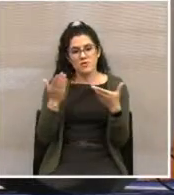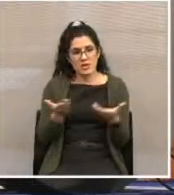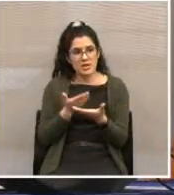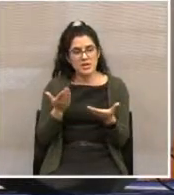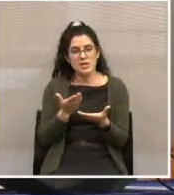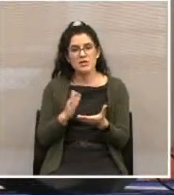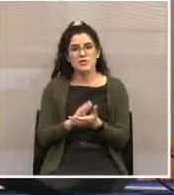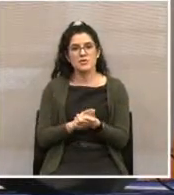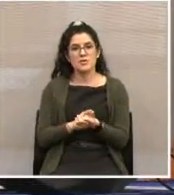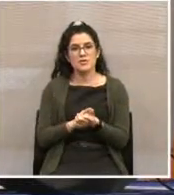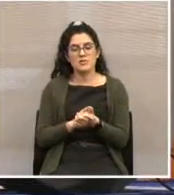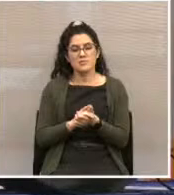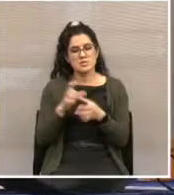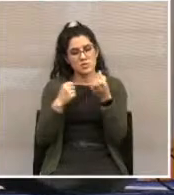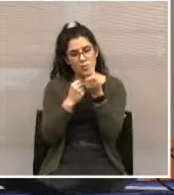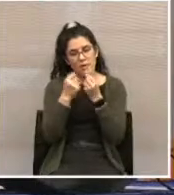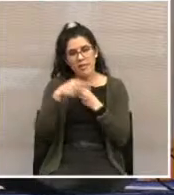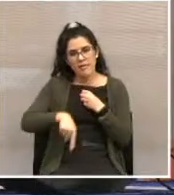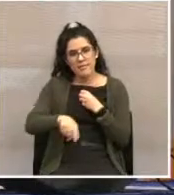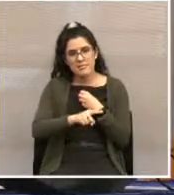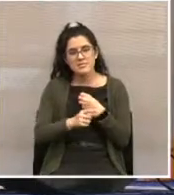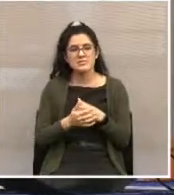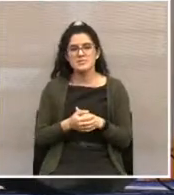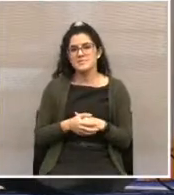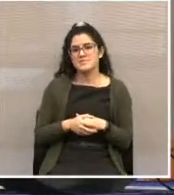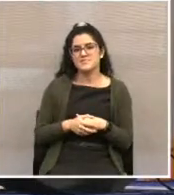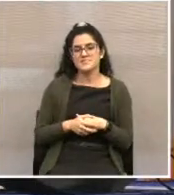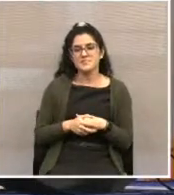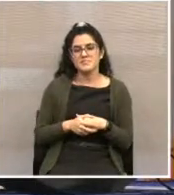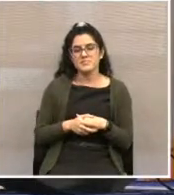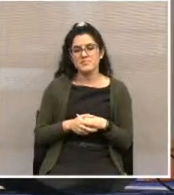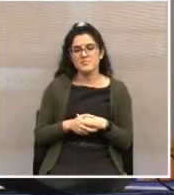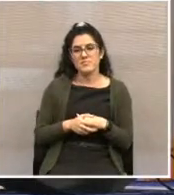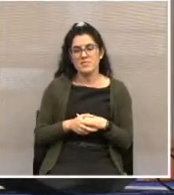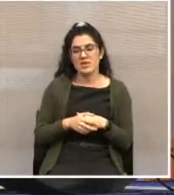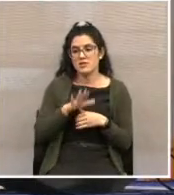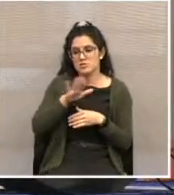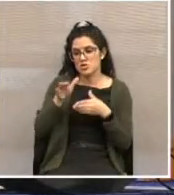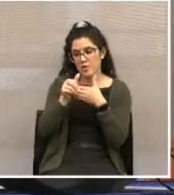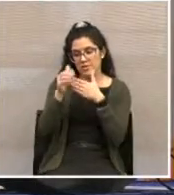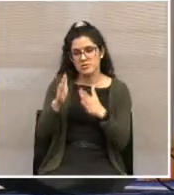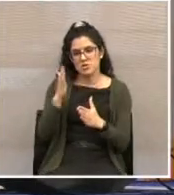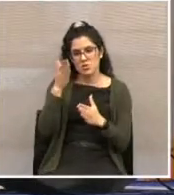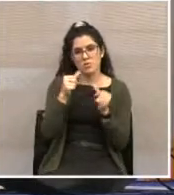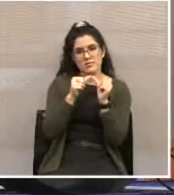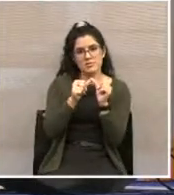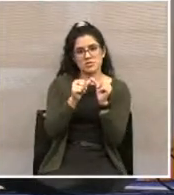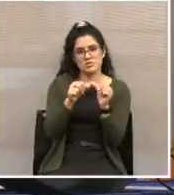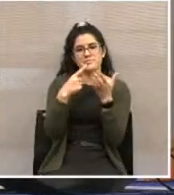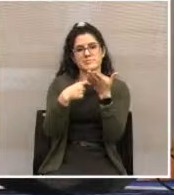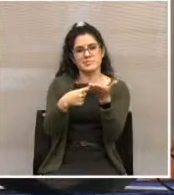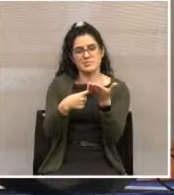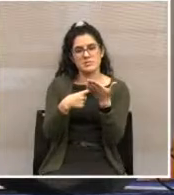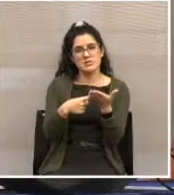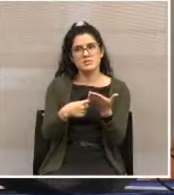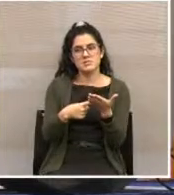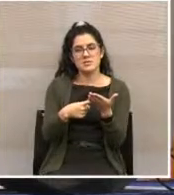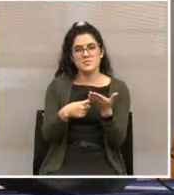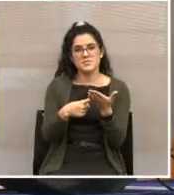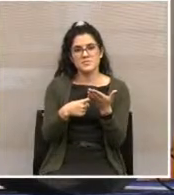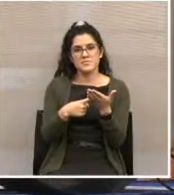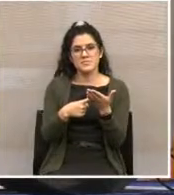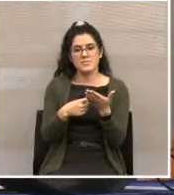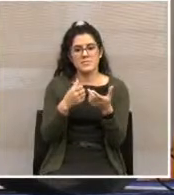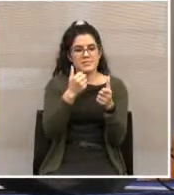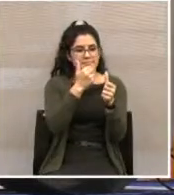doors and being here for us. And under the chairman's leadership, we're going to continue to talk about every